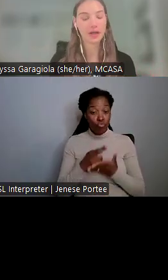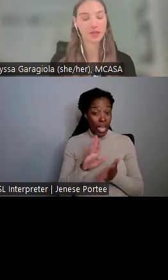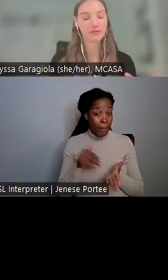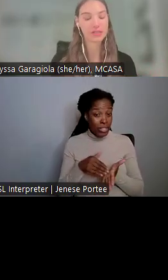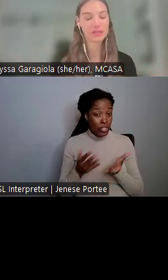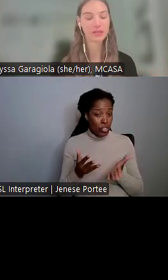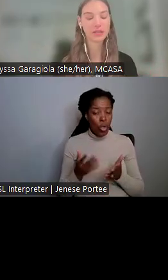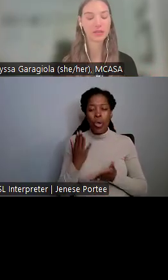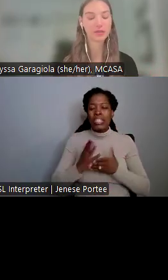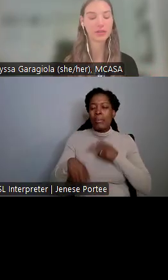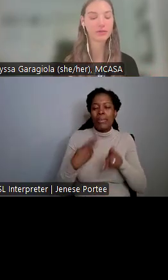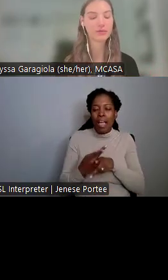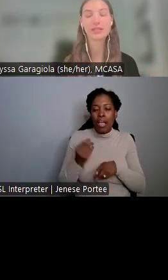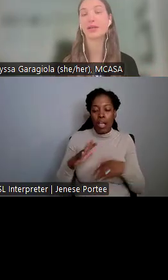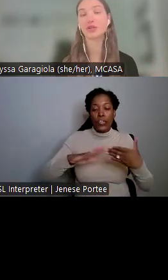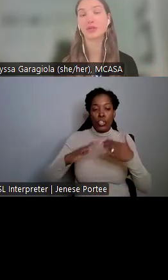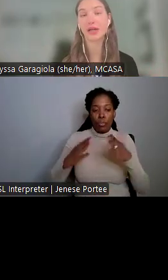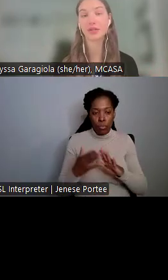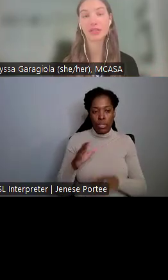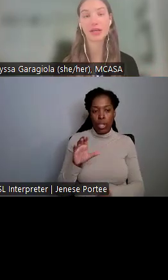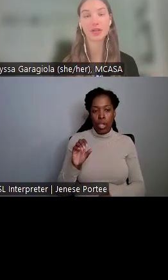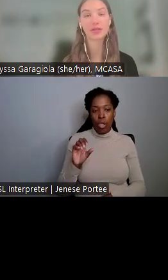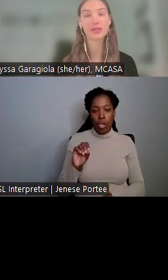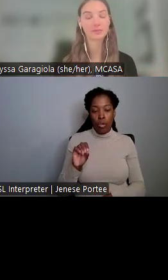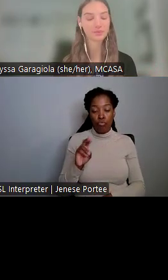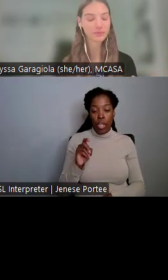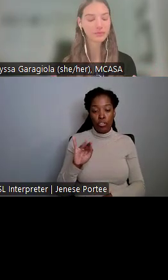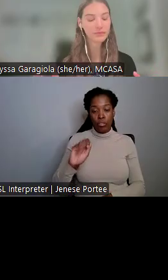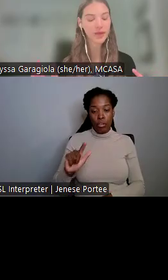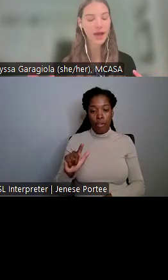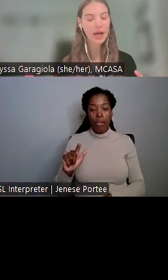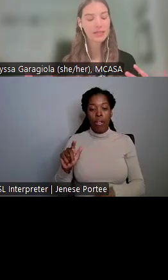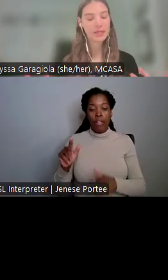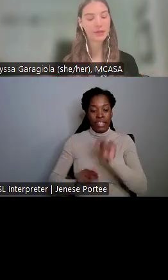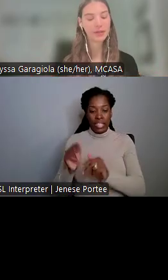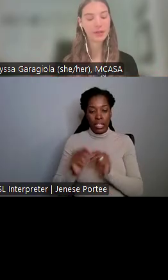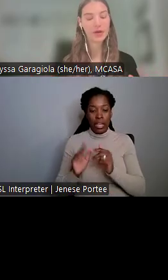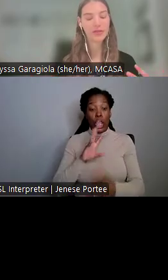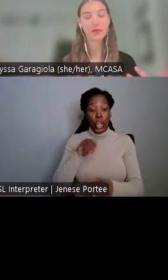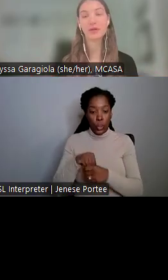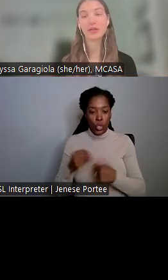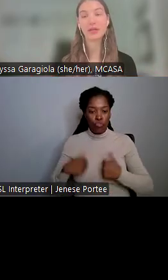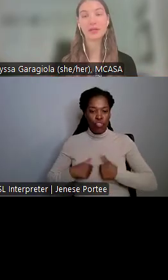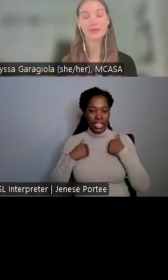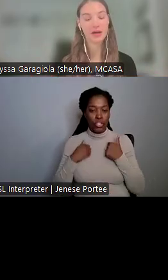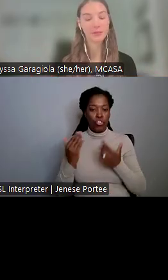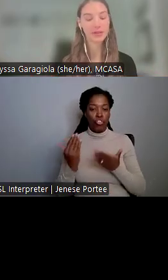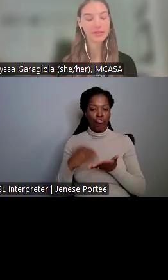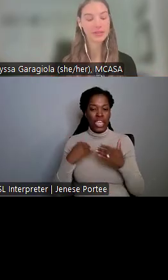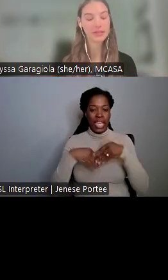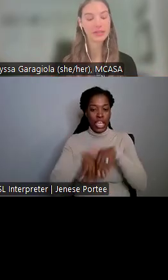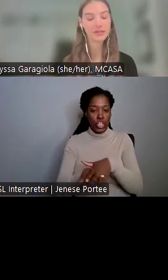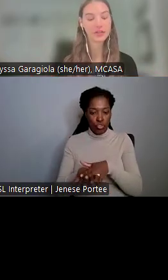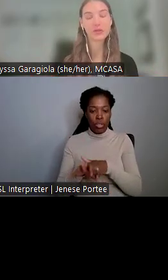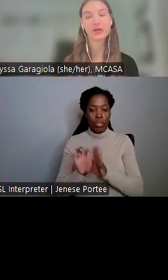community correctional facility, including residential reentry centers. Typically, with community